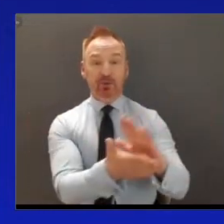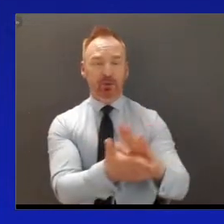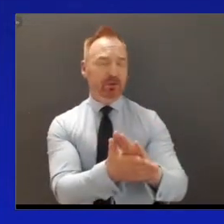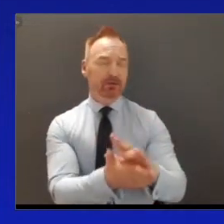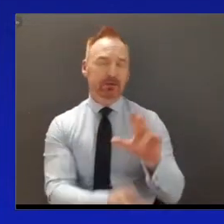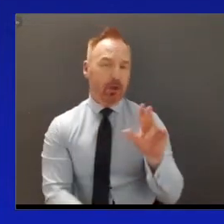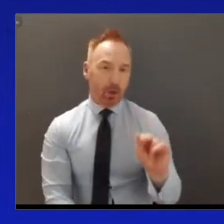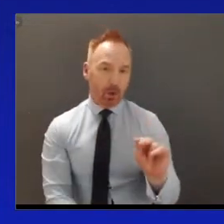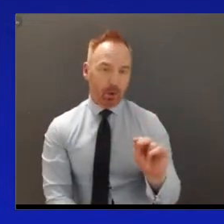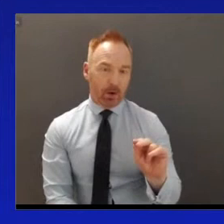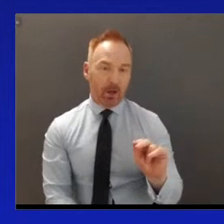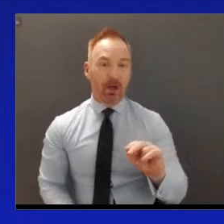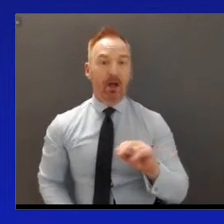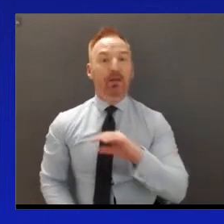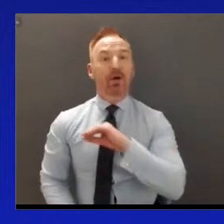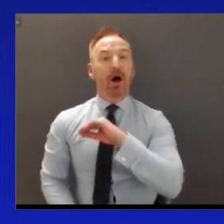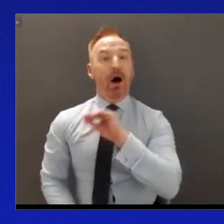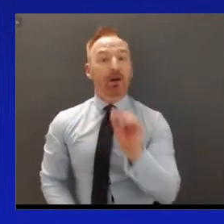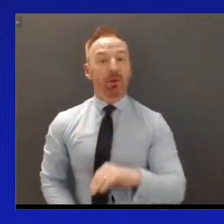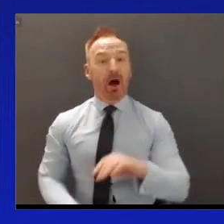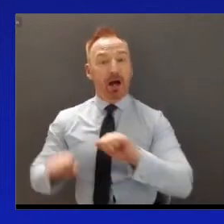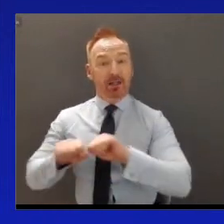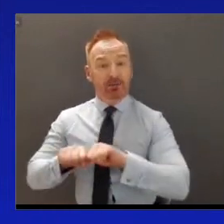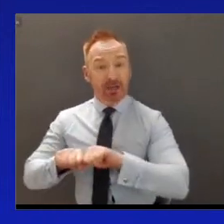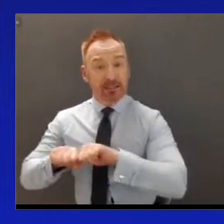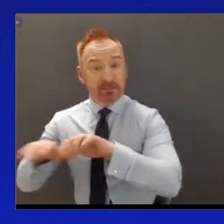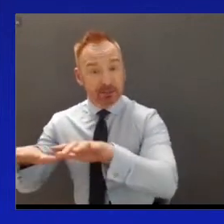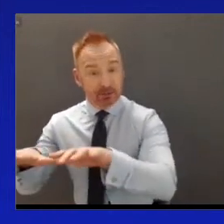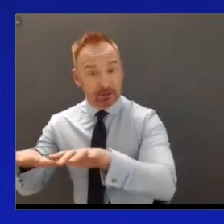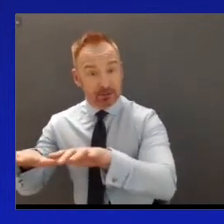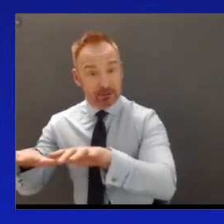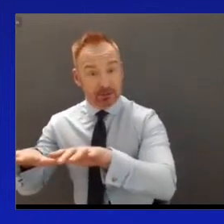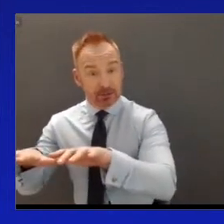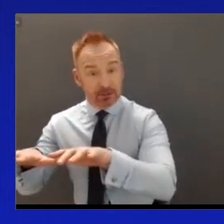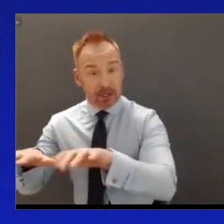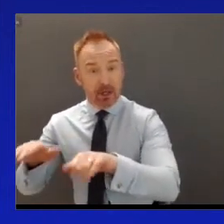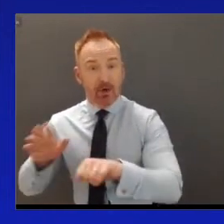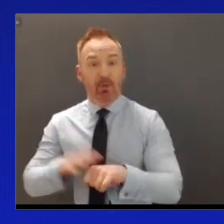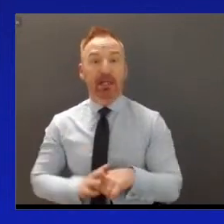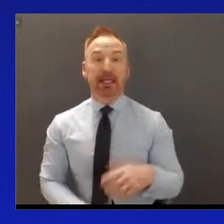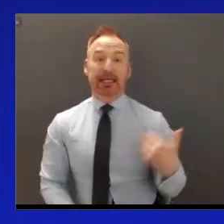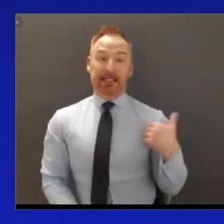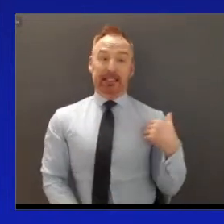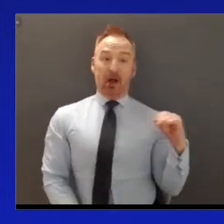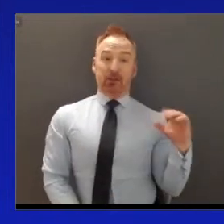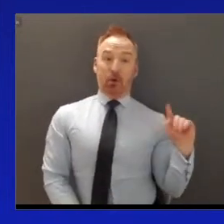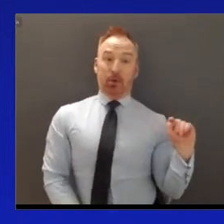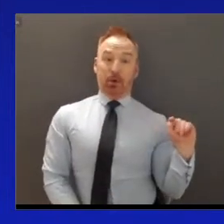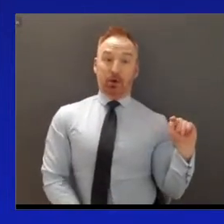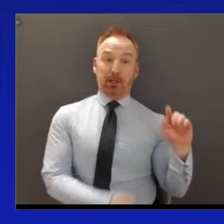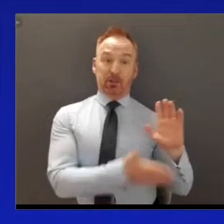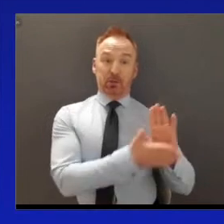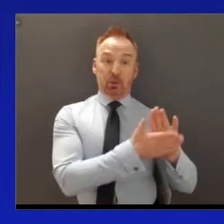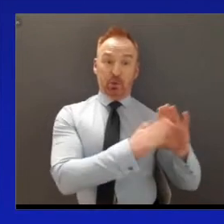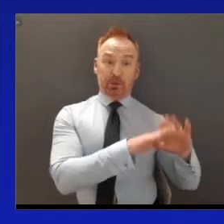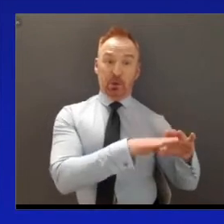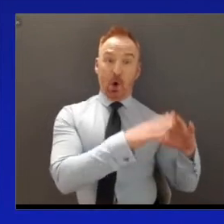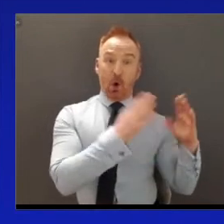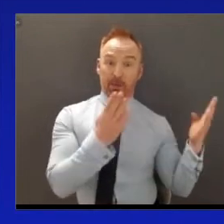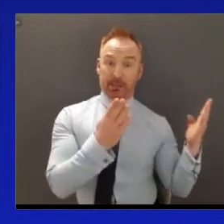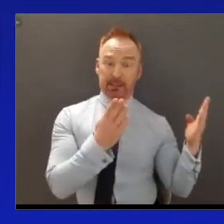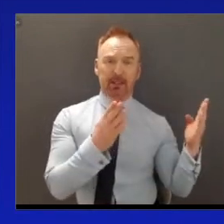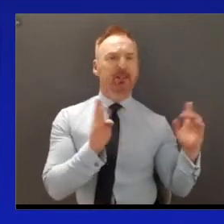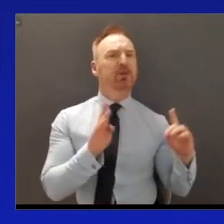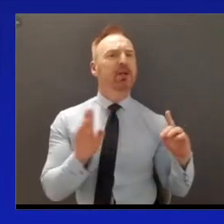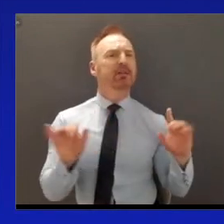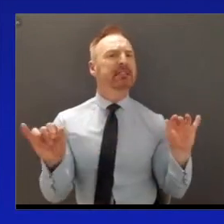now in Ottawa is similar to or lower now than it was at our peak in October when schools were open, and we managed that